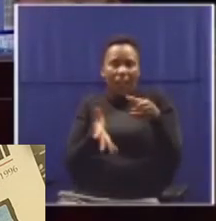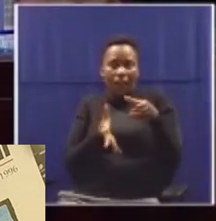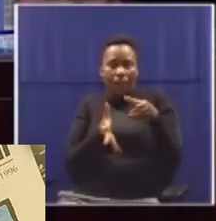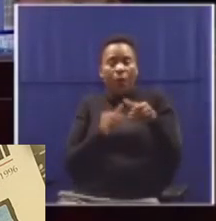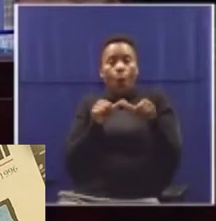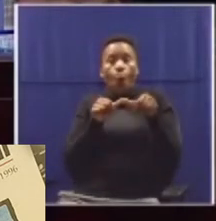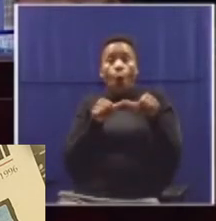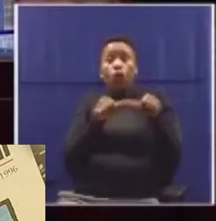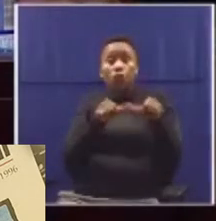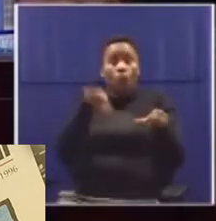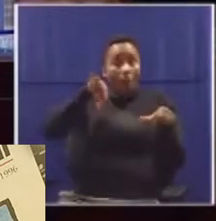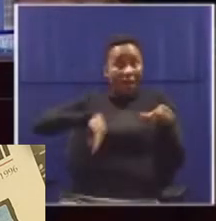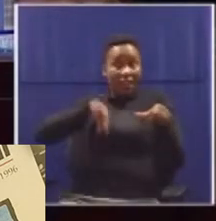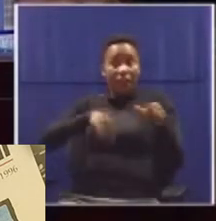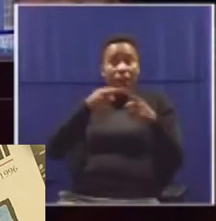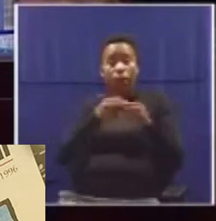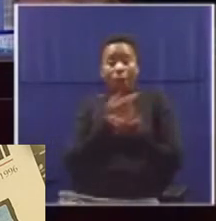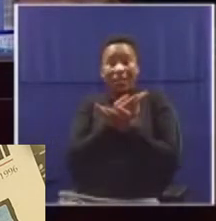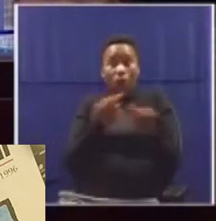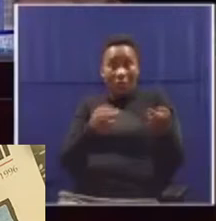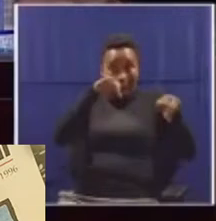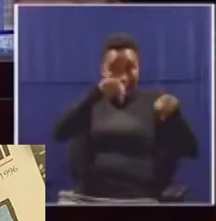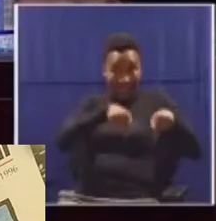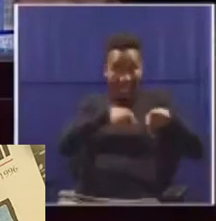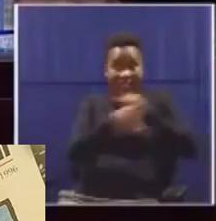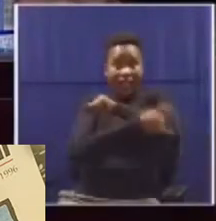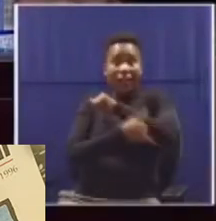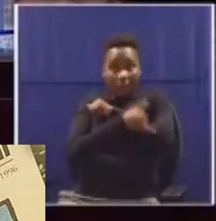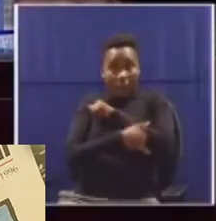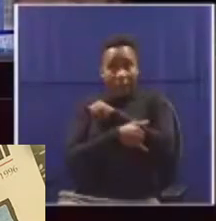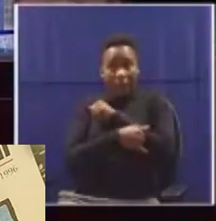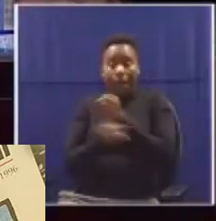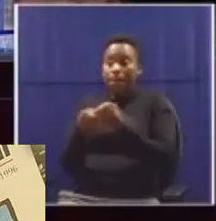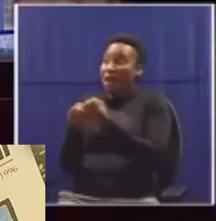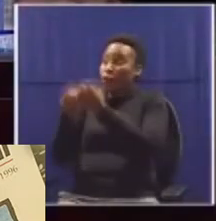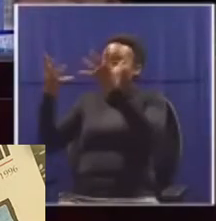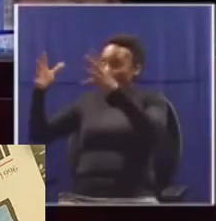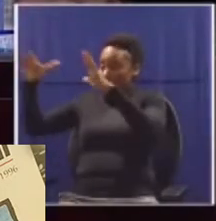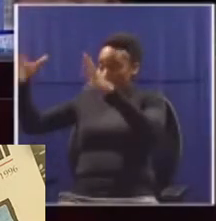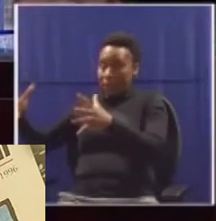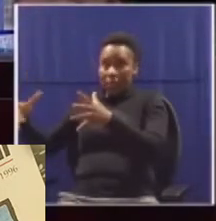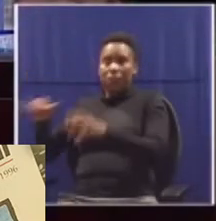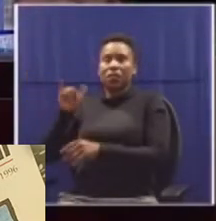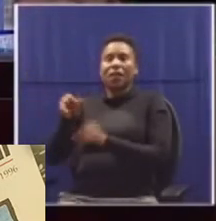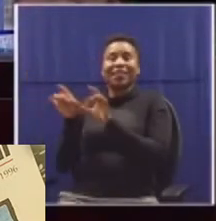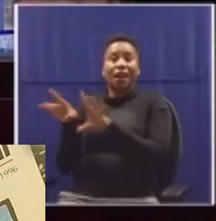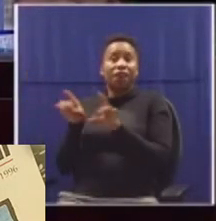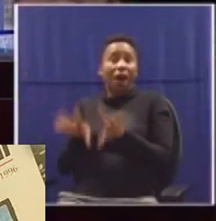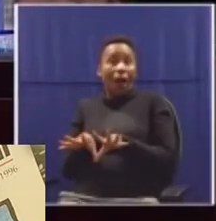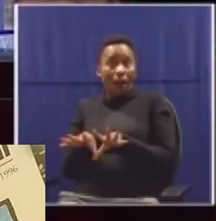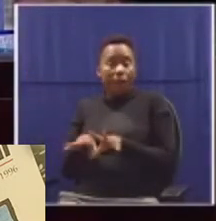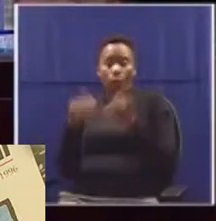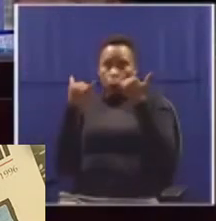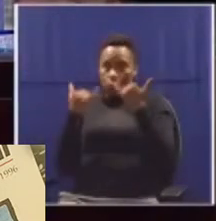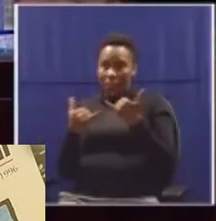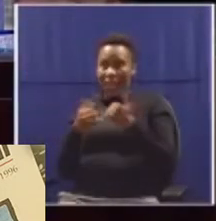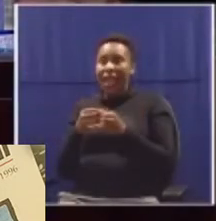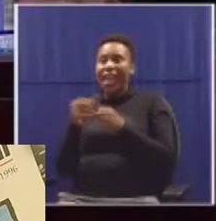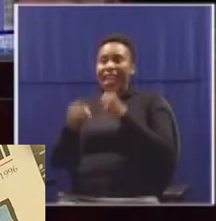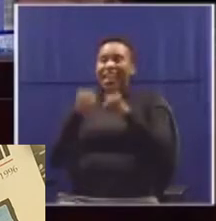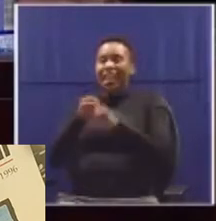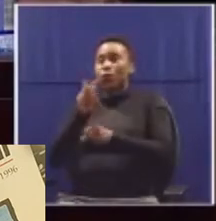benefiting from the resources of this country while the majority still suffer today 28 years